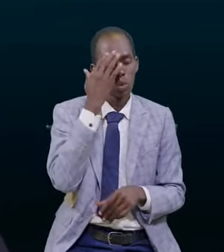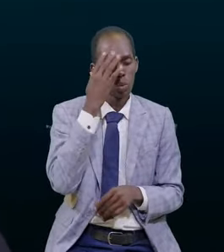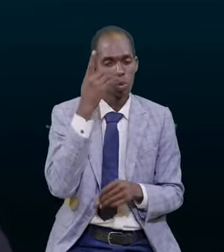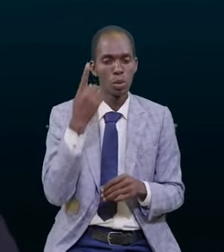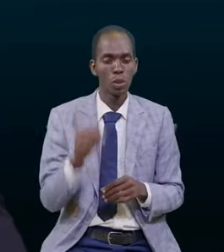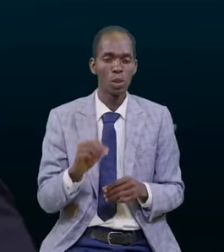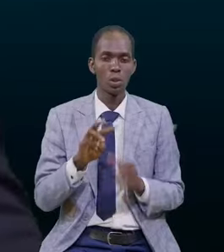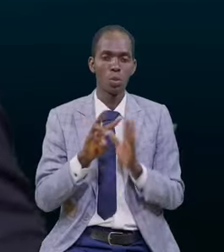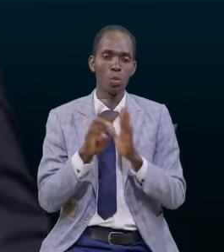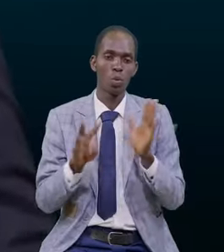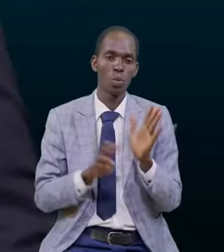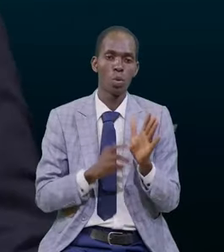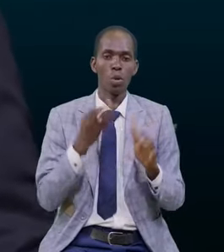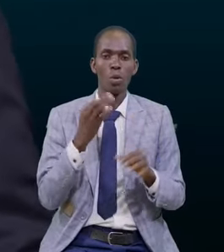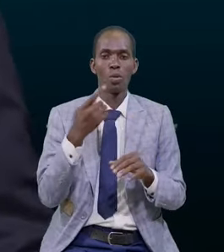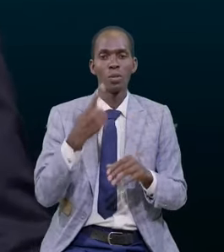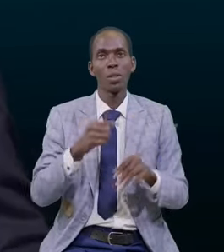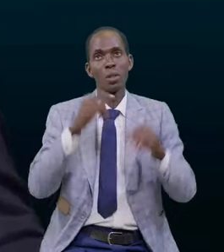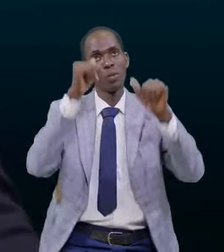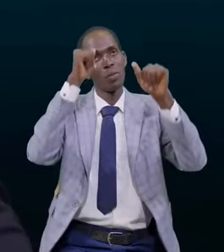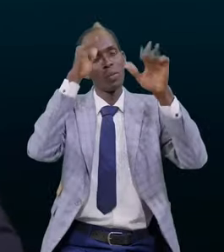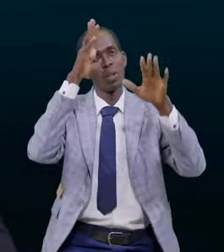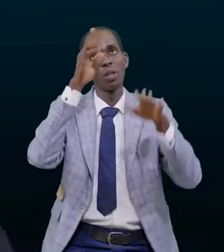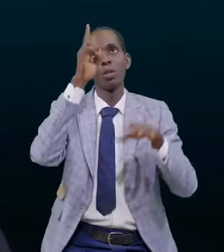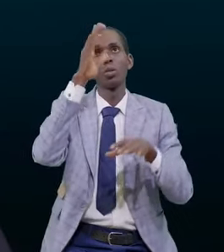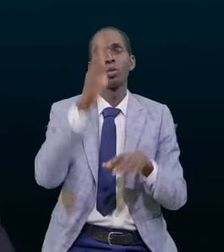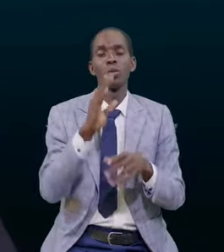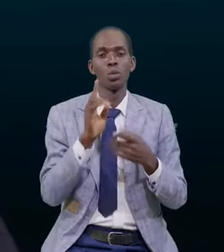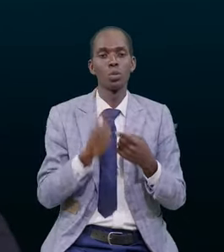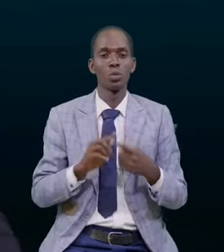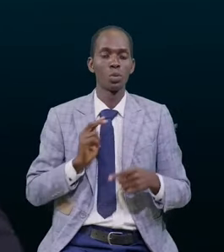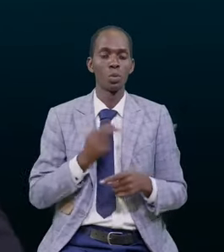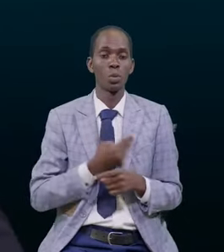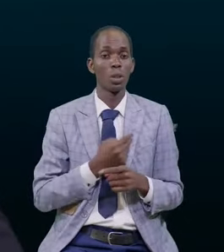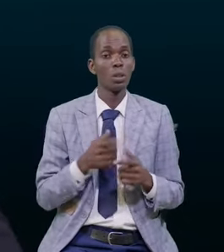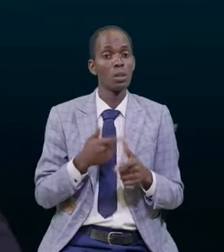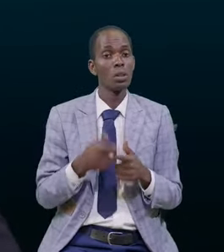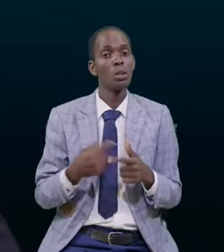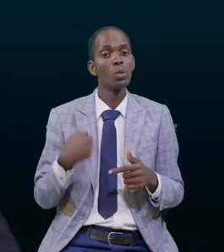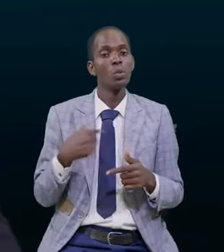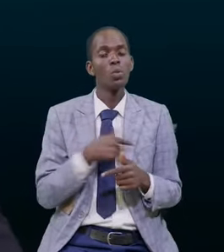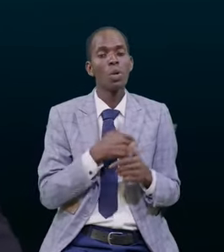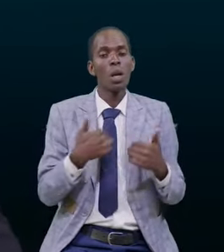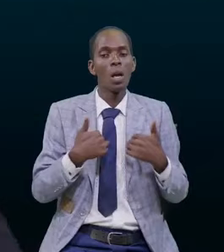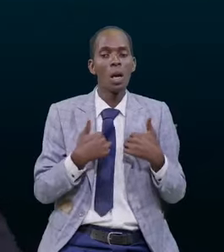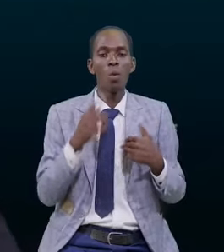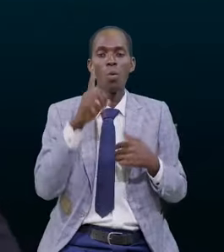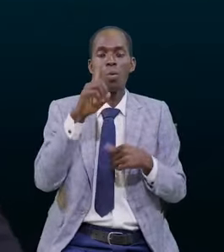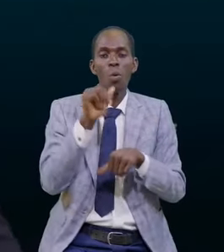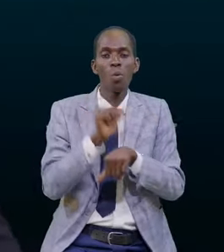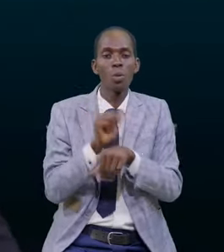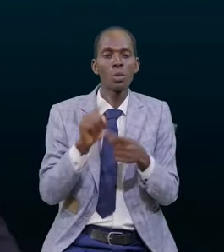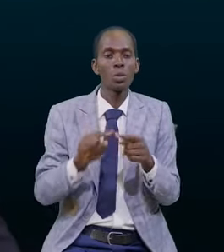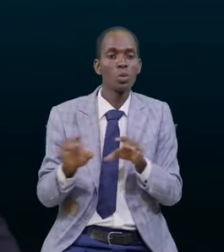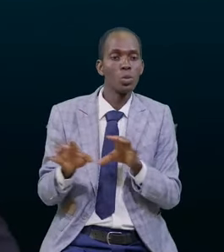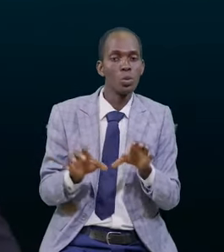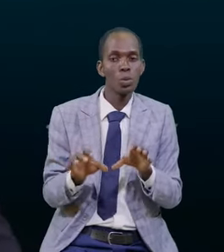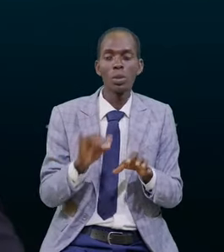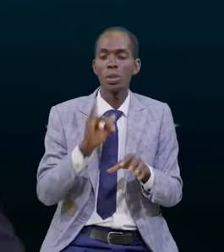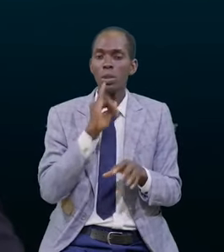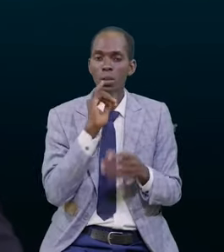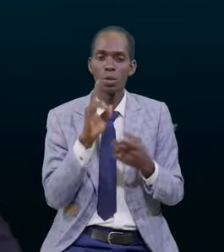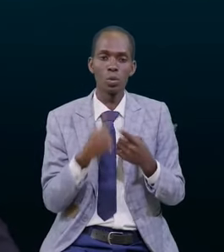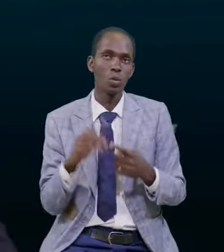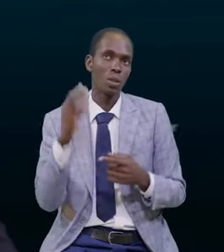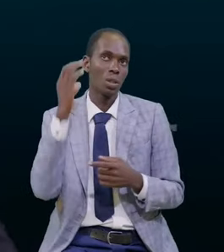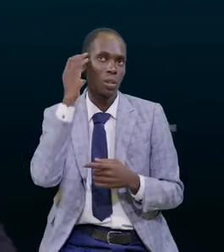his father unto us we have just one responsibility we have a singular Duty which is simply to hear him hear